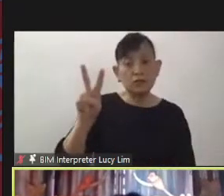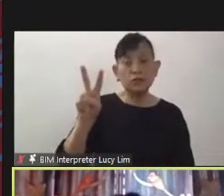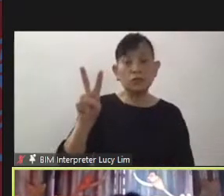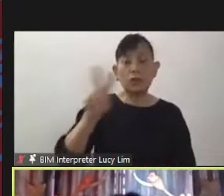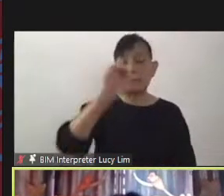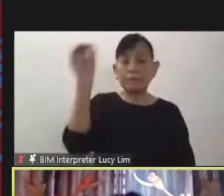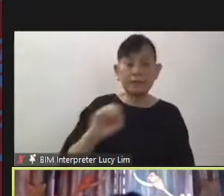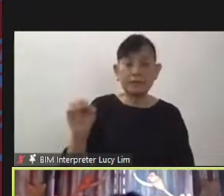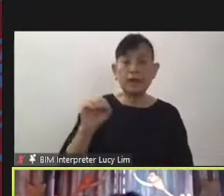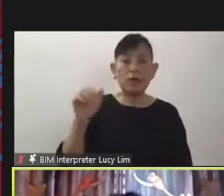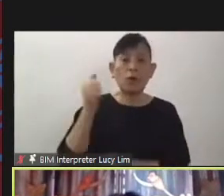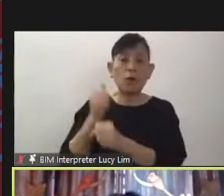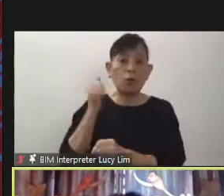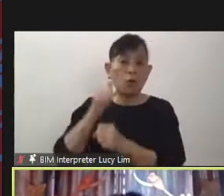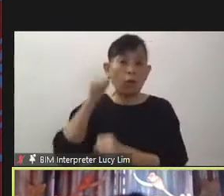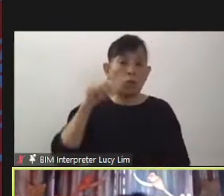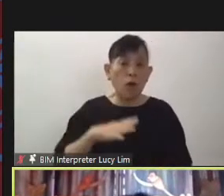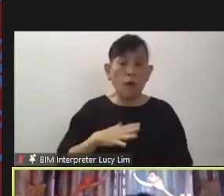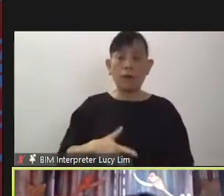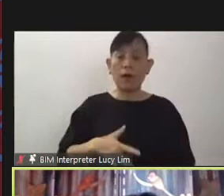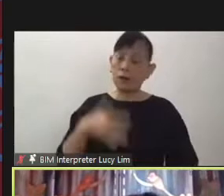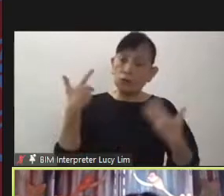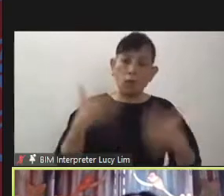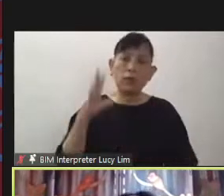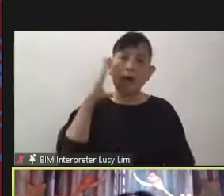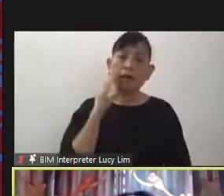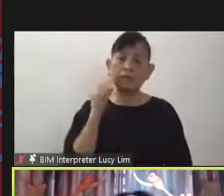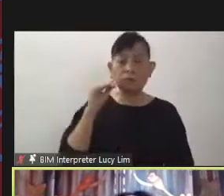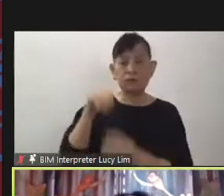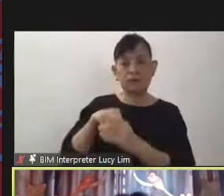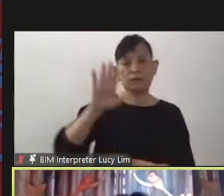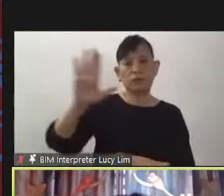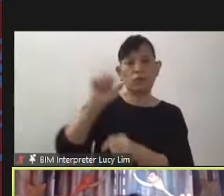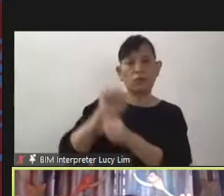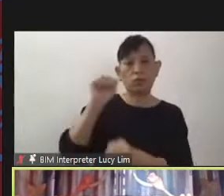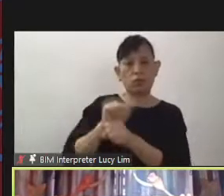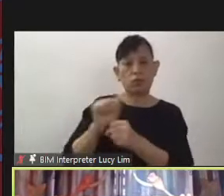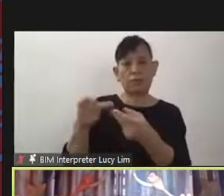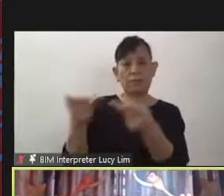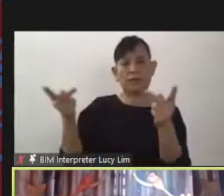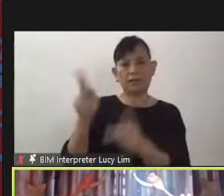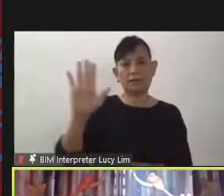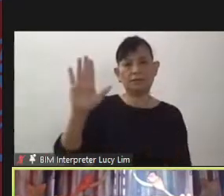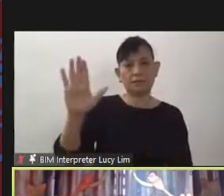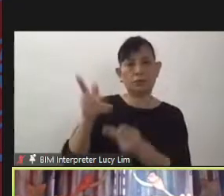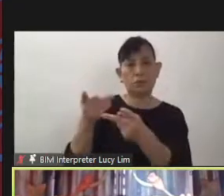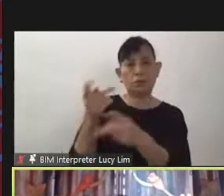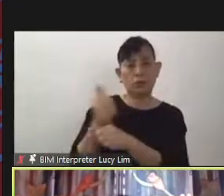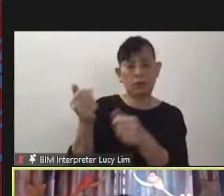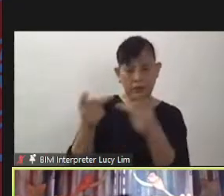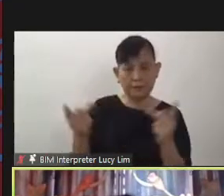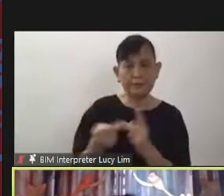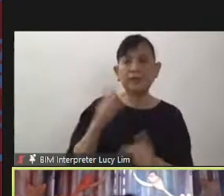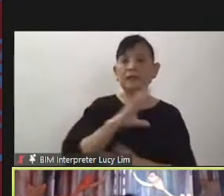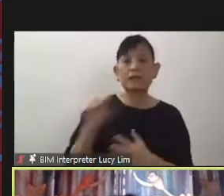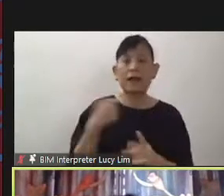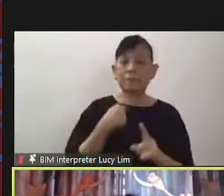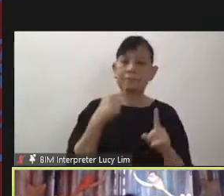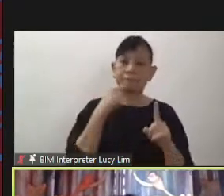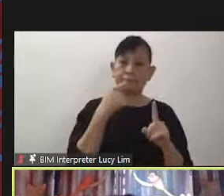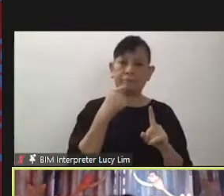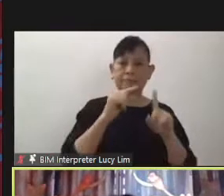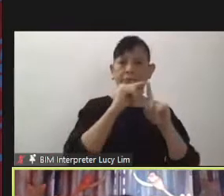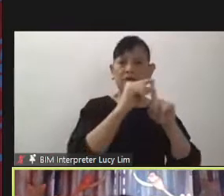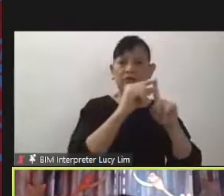sexual harassment in the workplace. And down here, we can see that more than half experience verbal sexual harassment on a regular